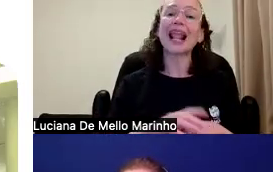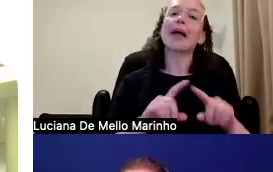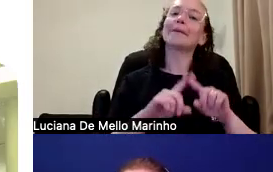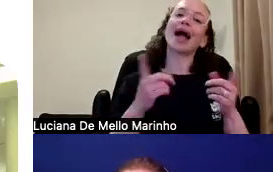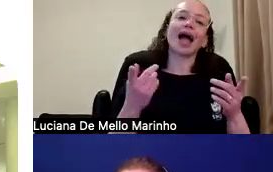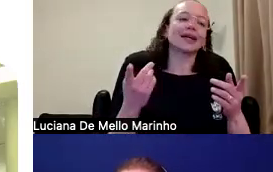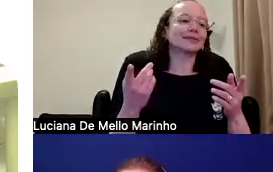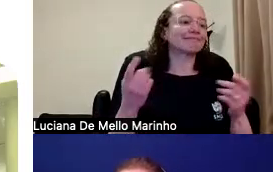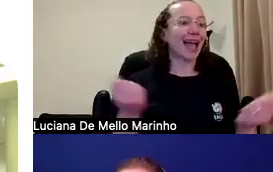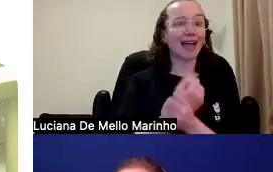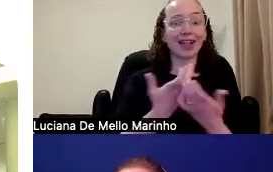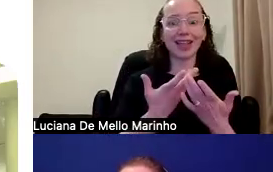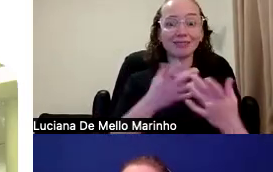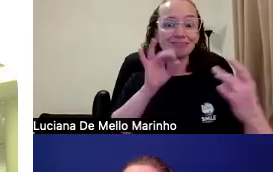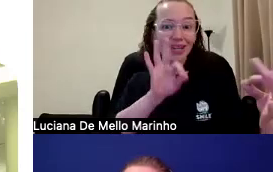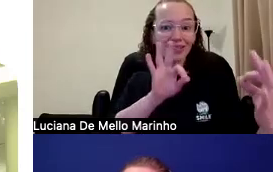was impactful.